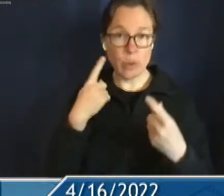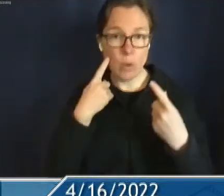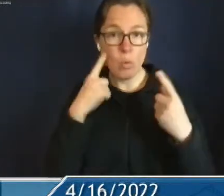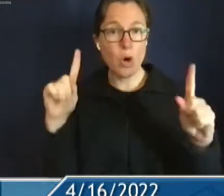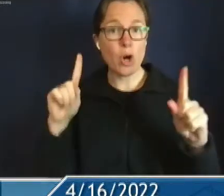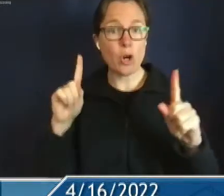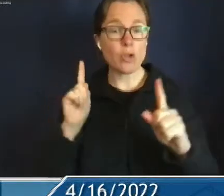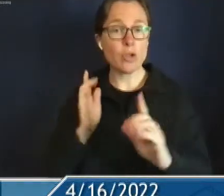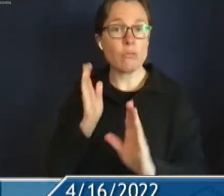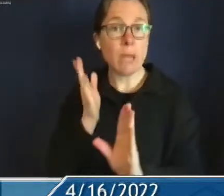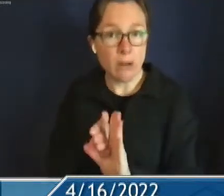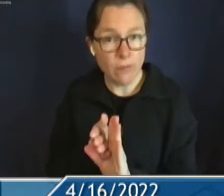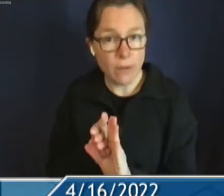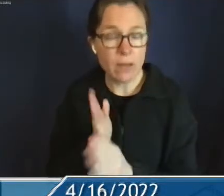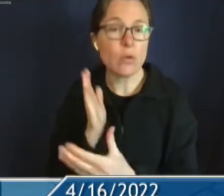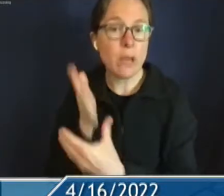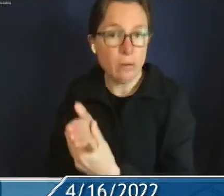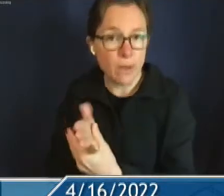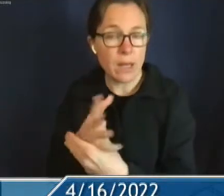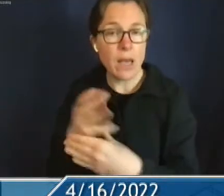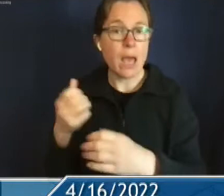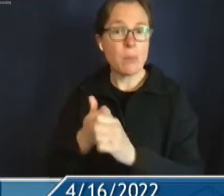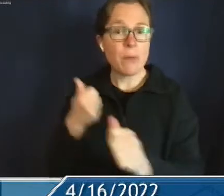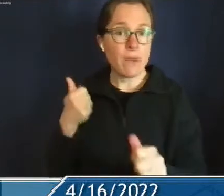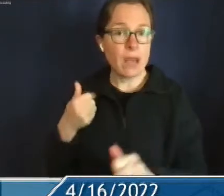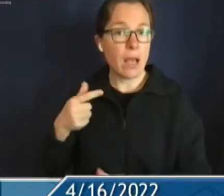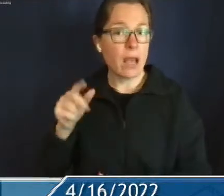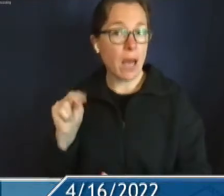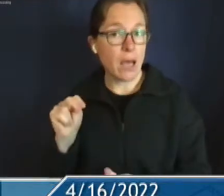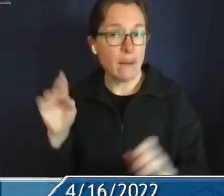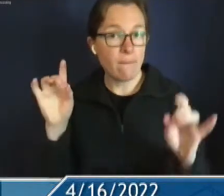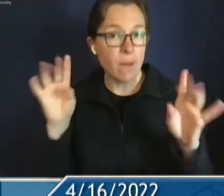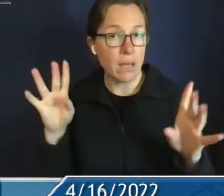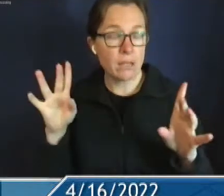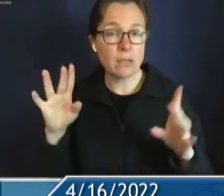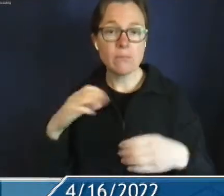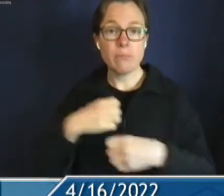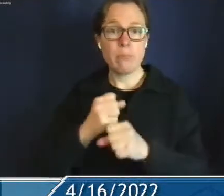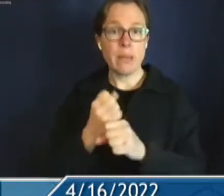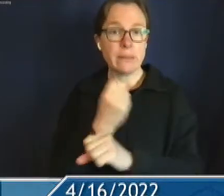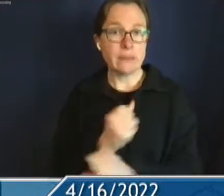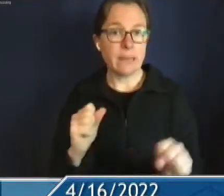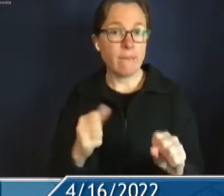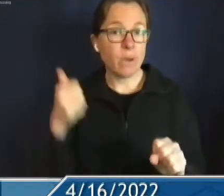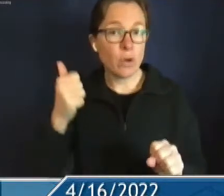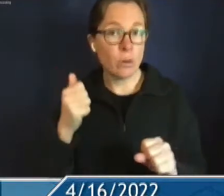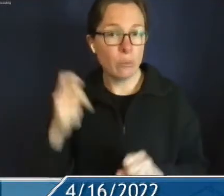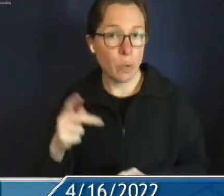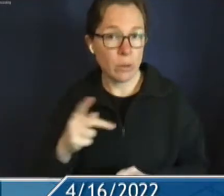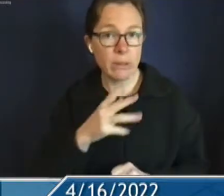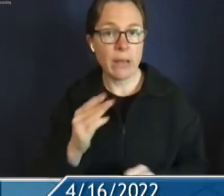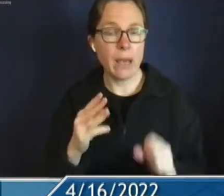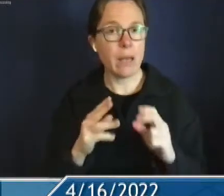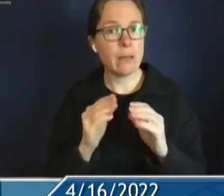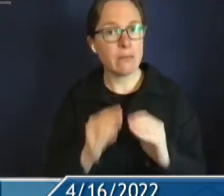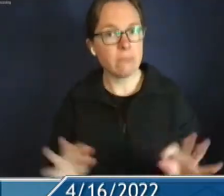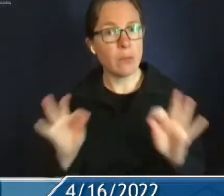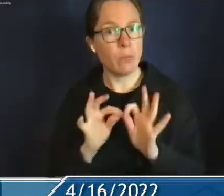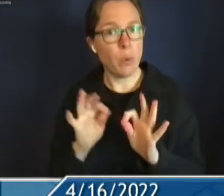violence, builds community resilience, and creates a safer Portland. Importantly, the Office of